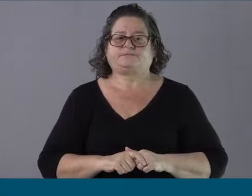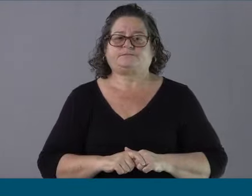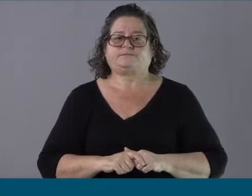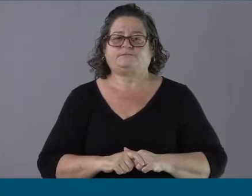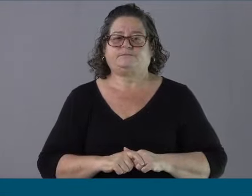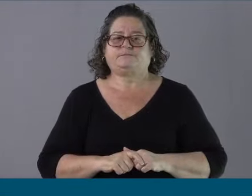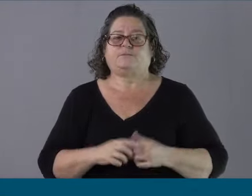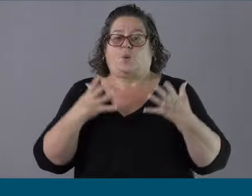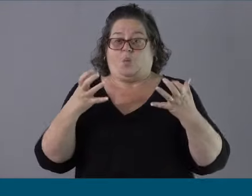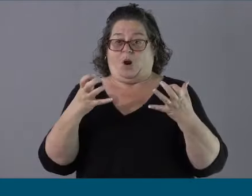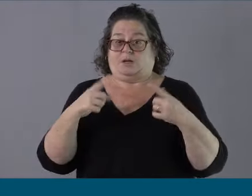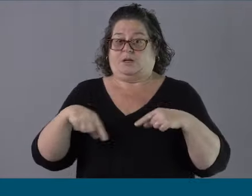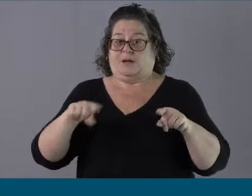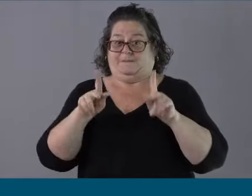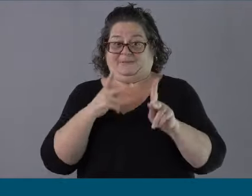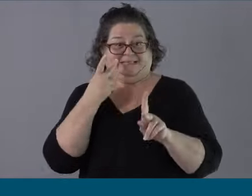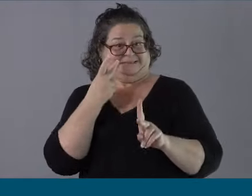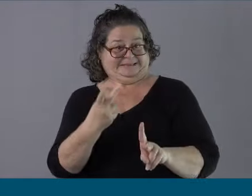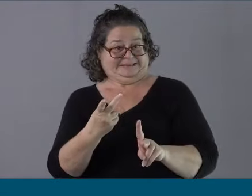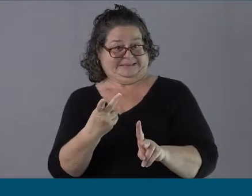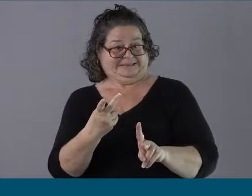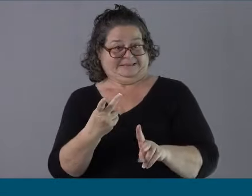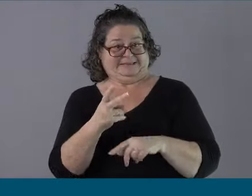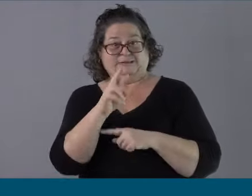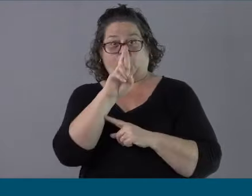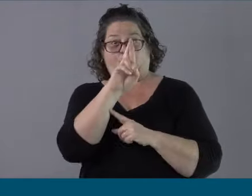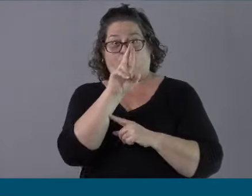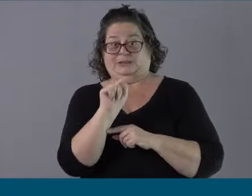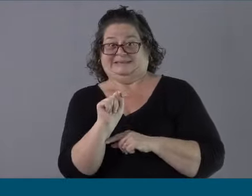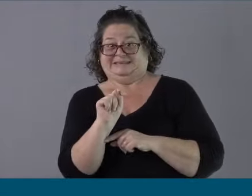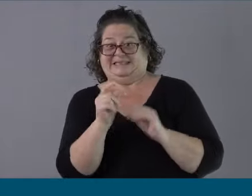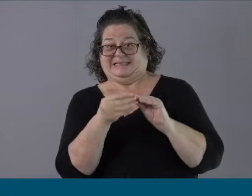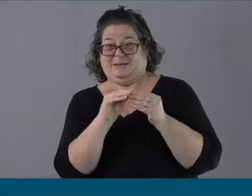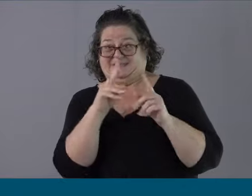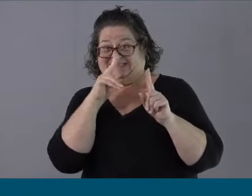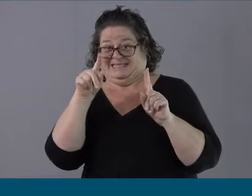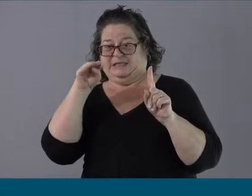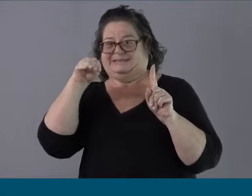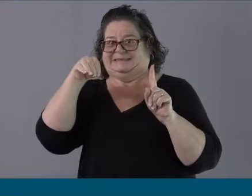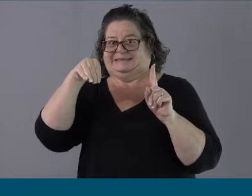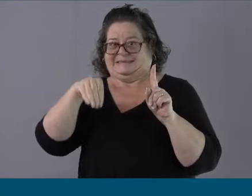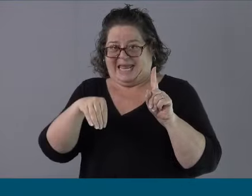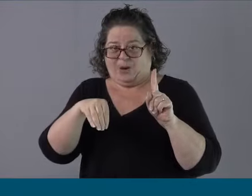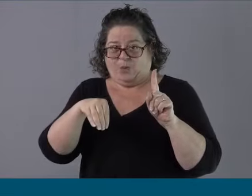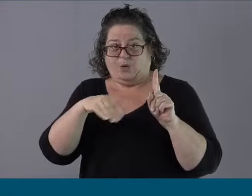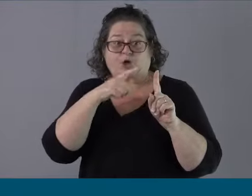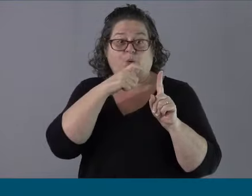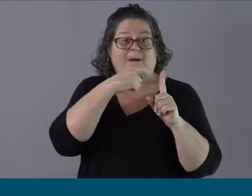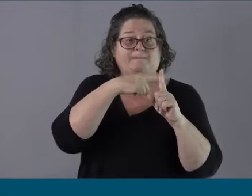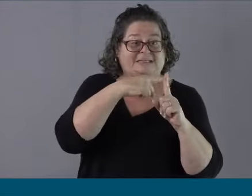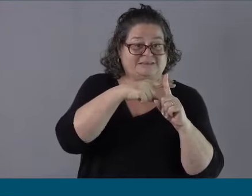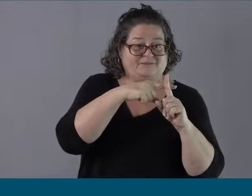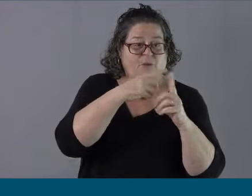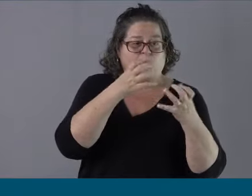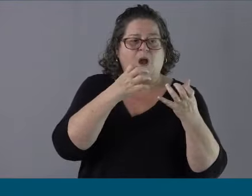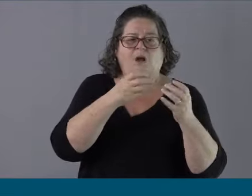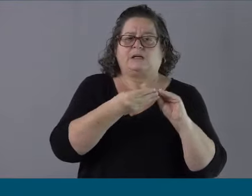that positivity rate coming down. That's both at the state and county level. And I think you could imagine, just